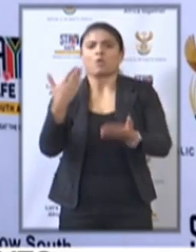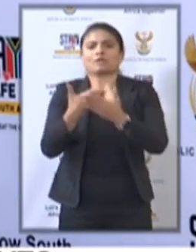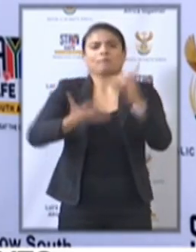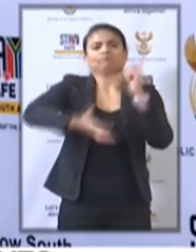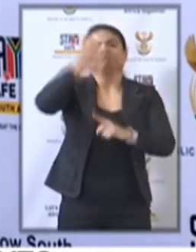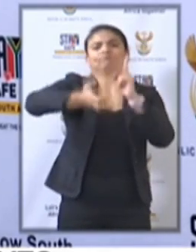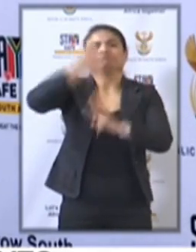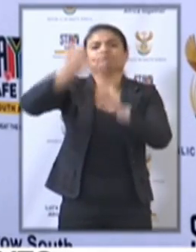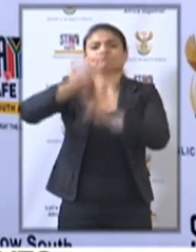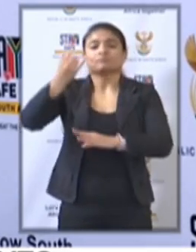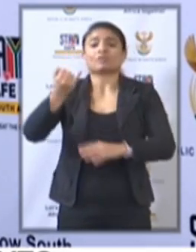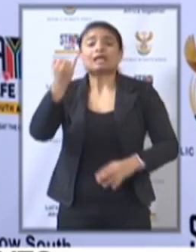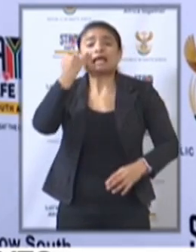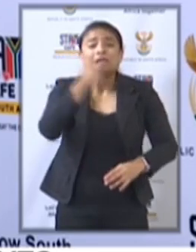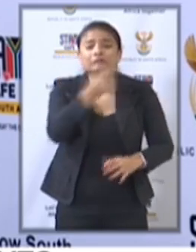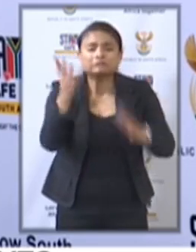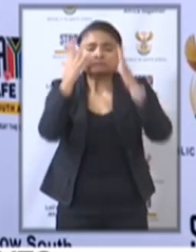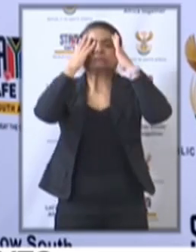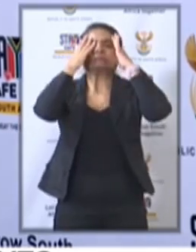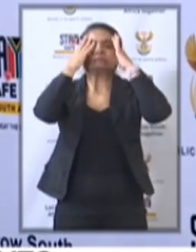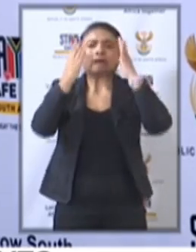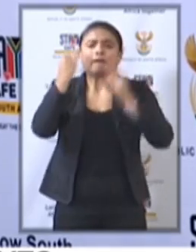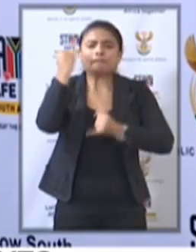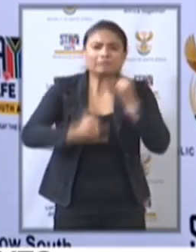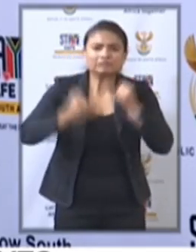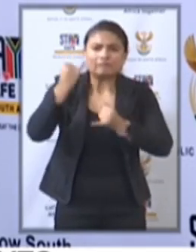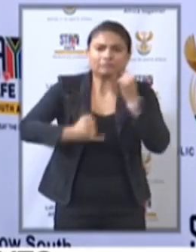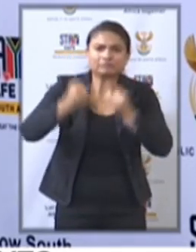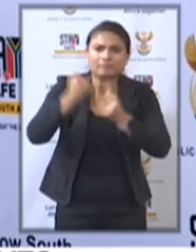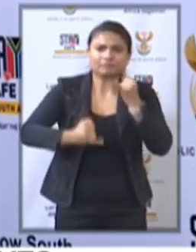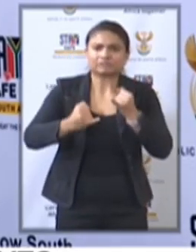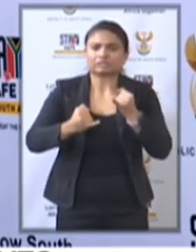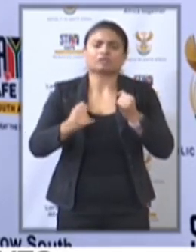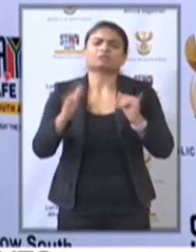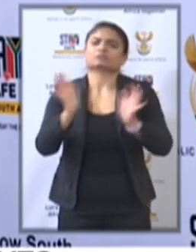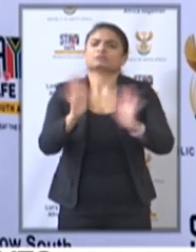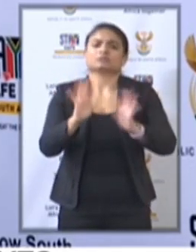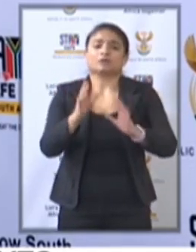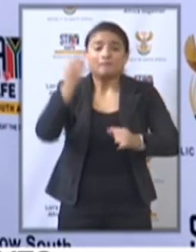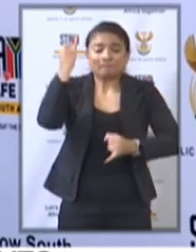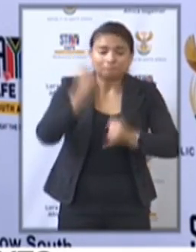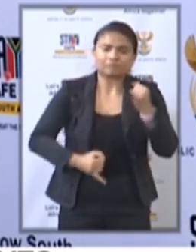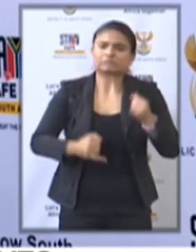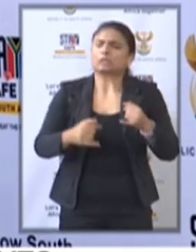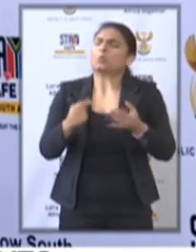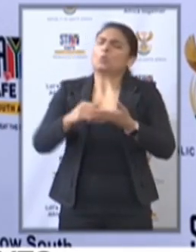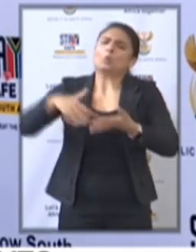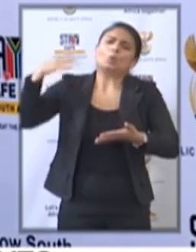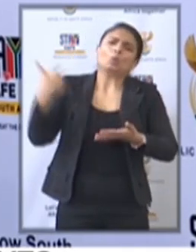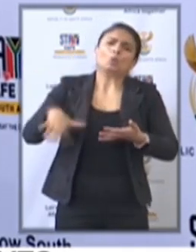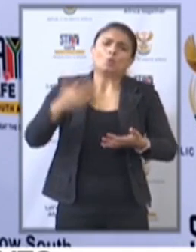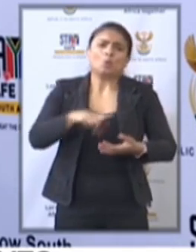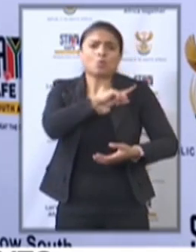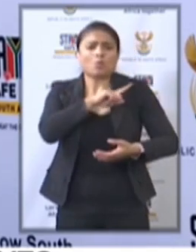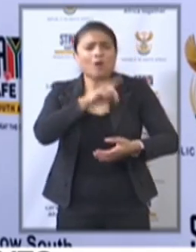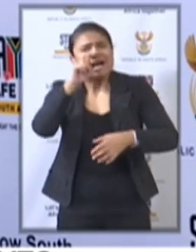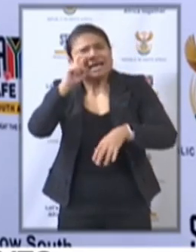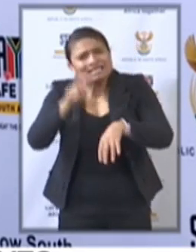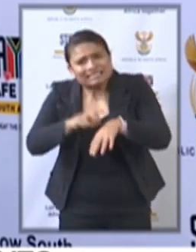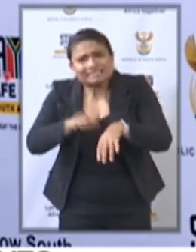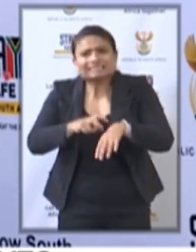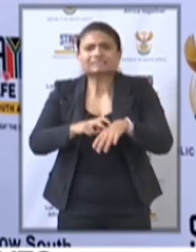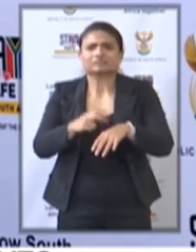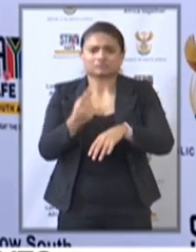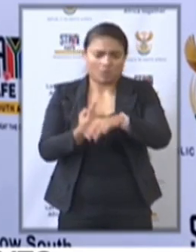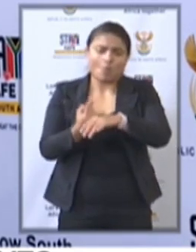mistake that we could have avoided can be very costly at a time when we need every hour